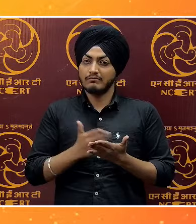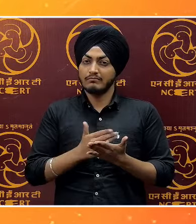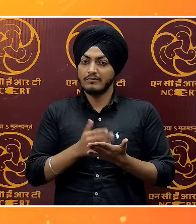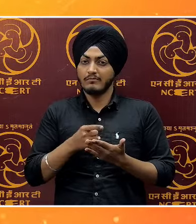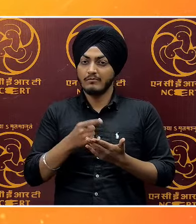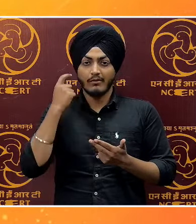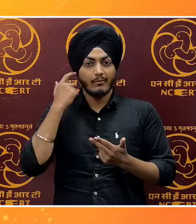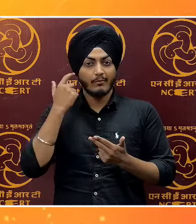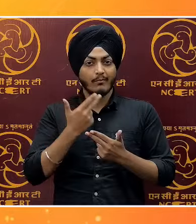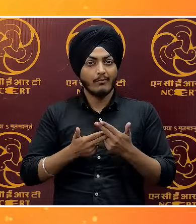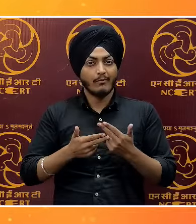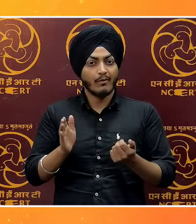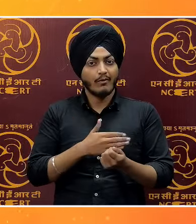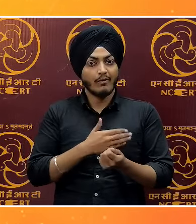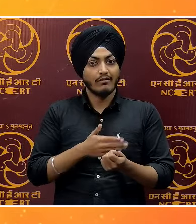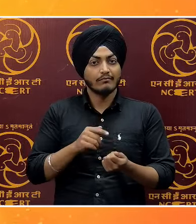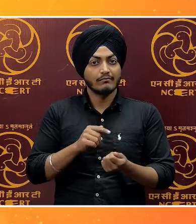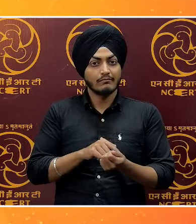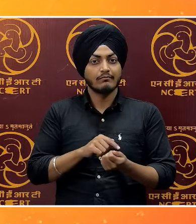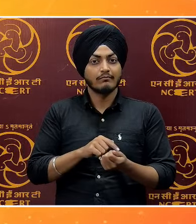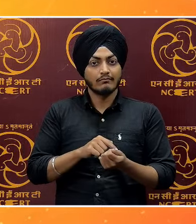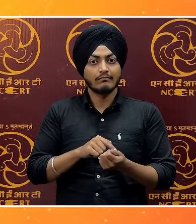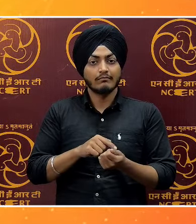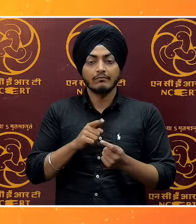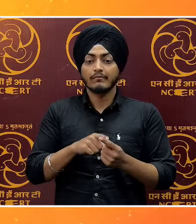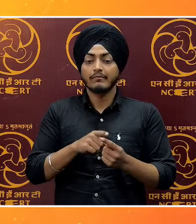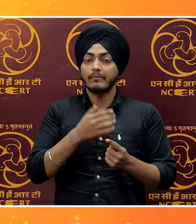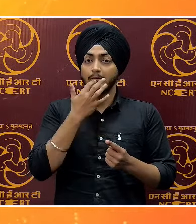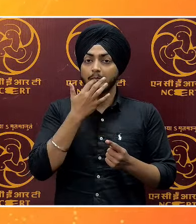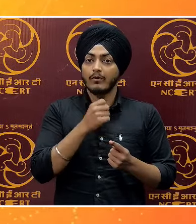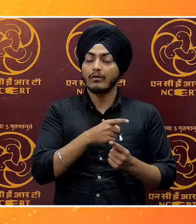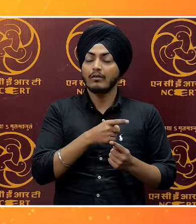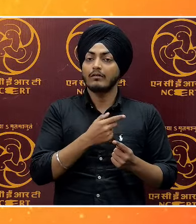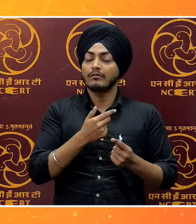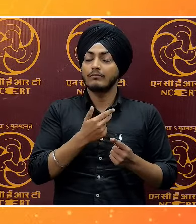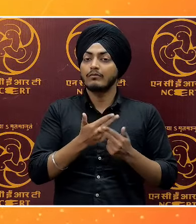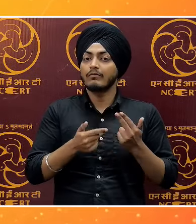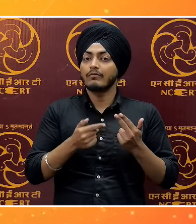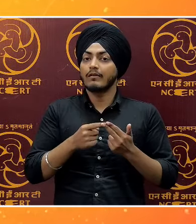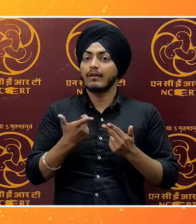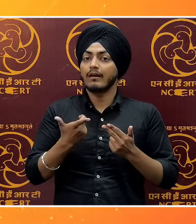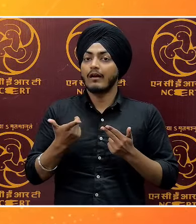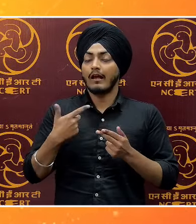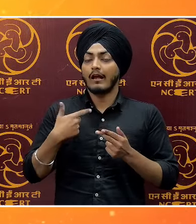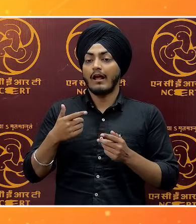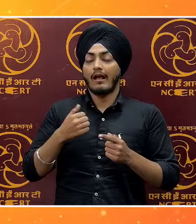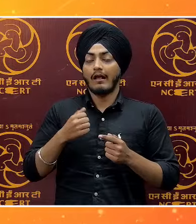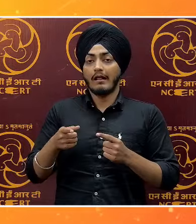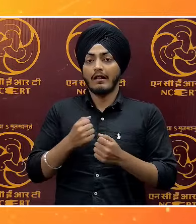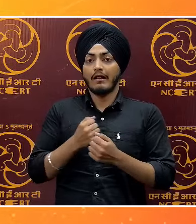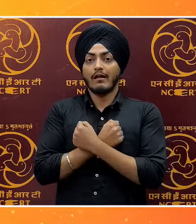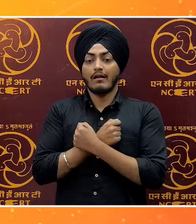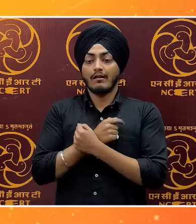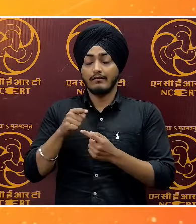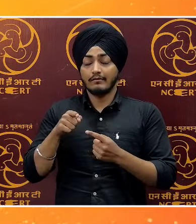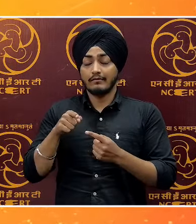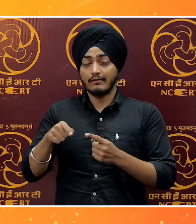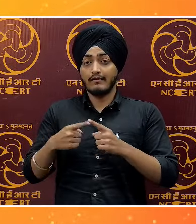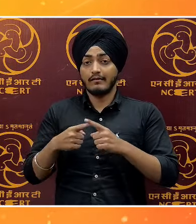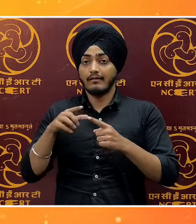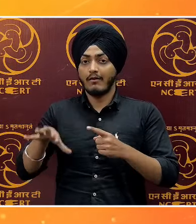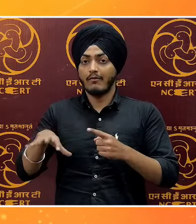is a poem which is based on This Is My Town. Okay. The children is telling about his town or her